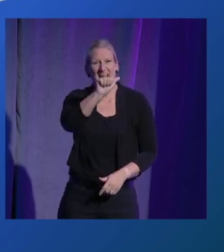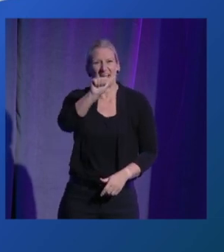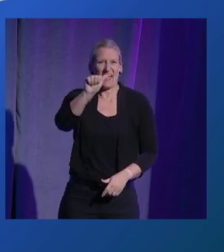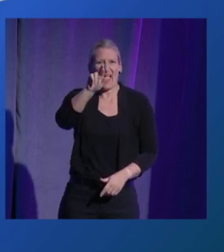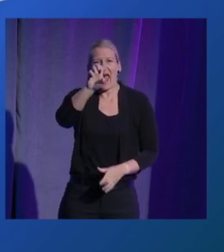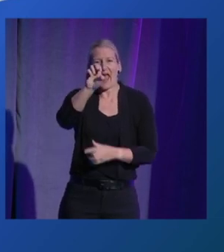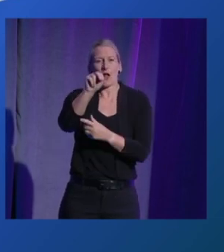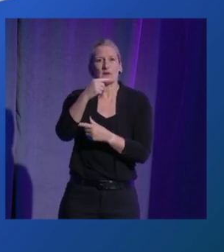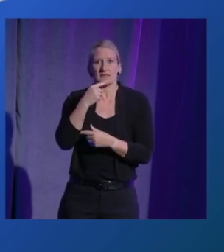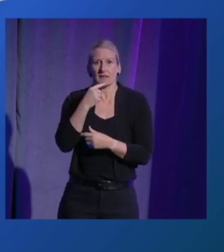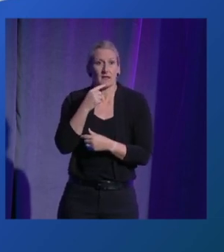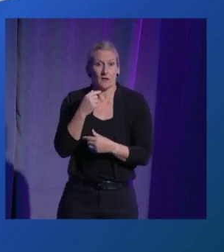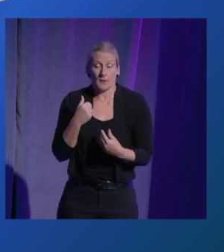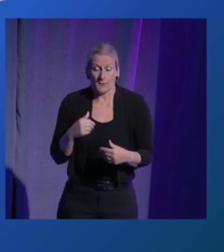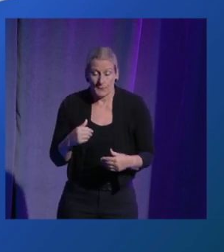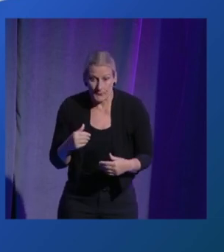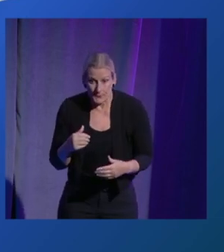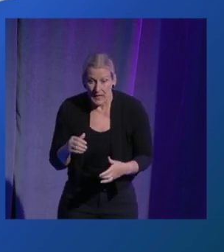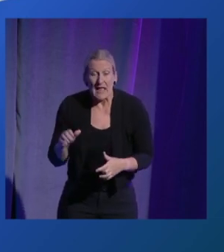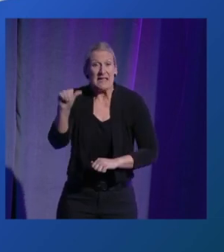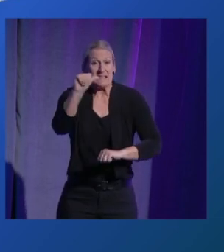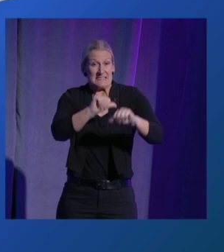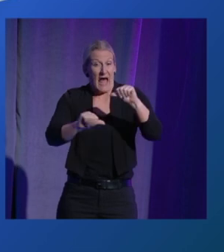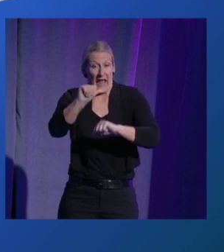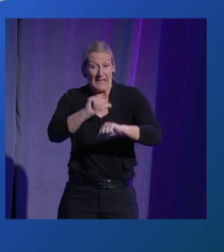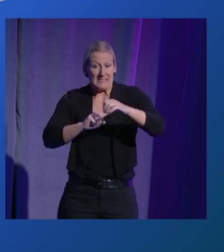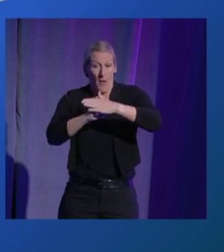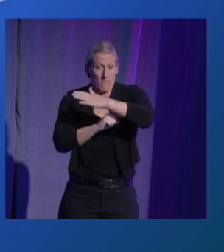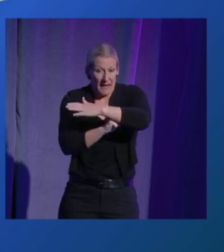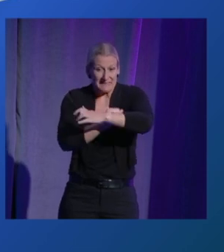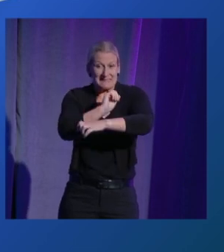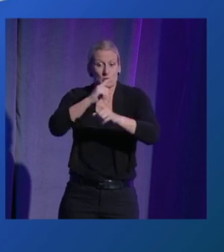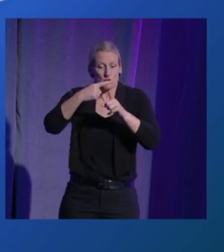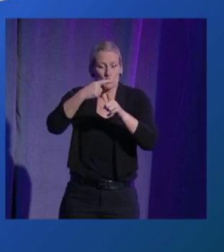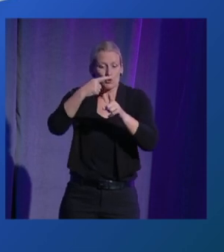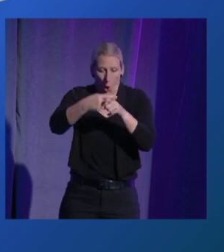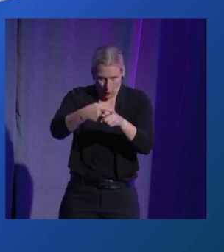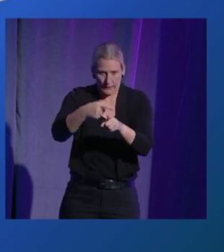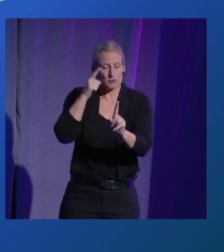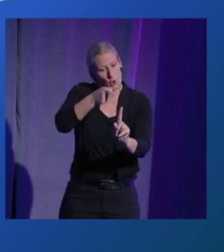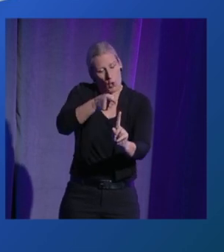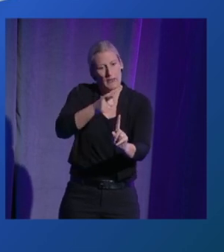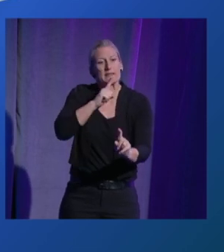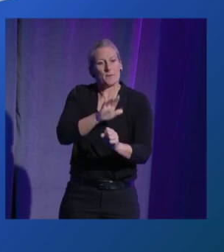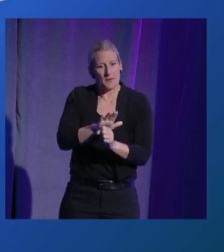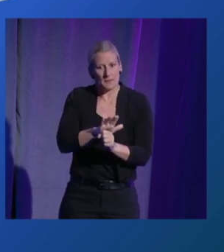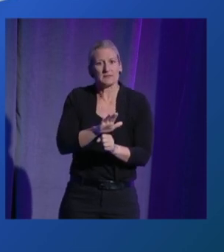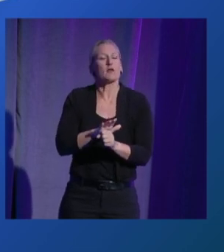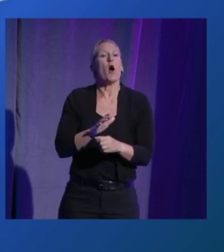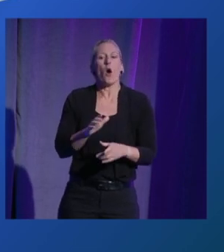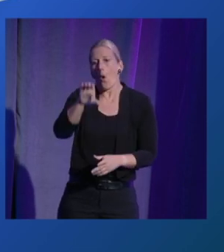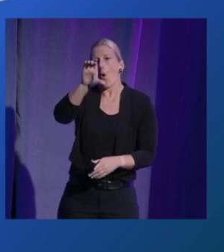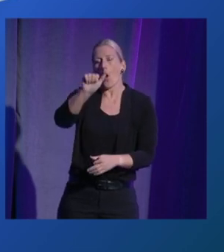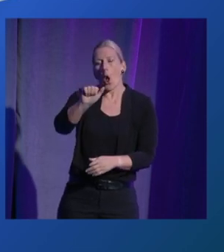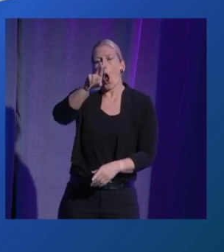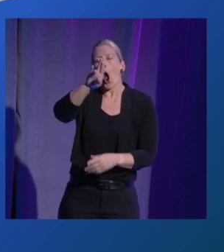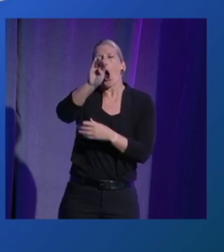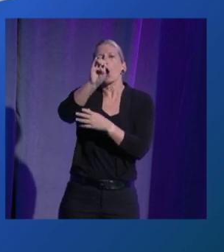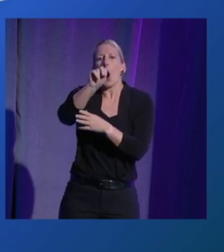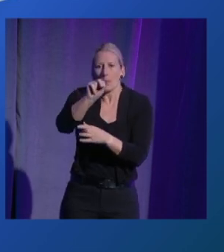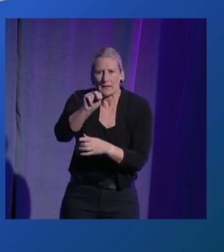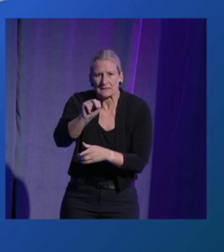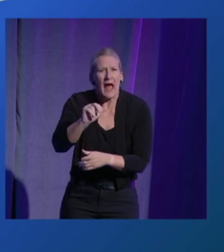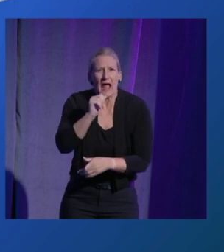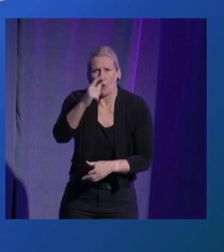doesn't have science-based Target commitments you know commitments around reducing carbon through their chain and the there's so much you